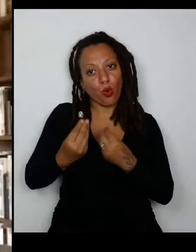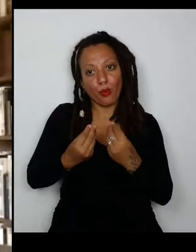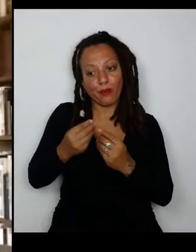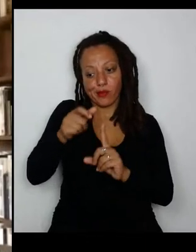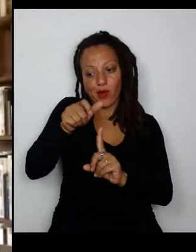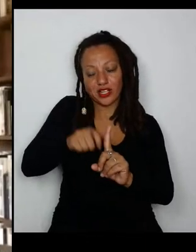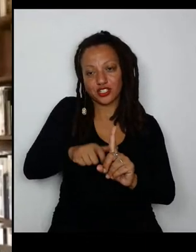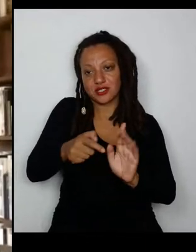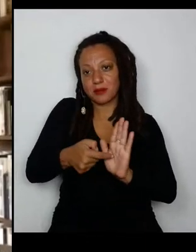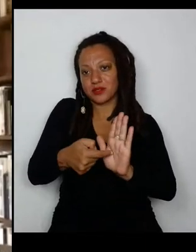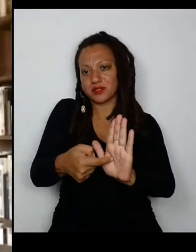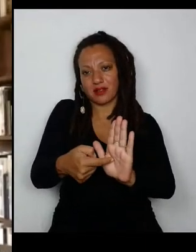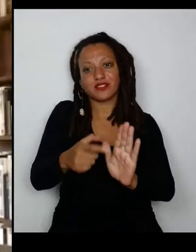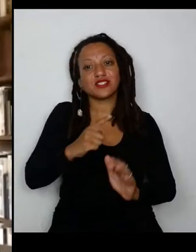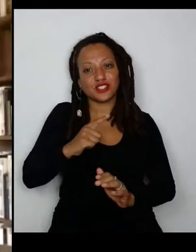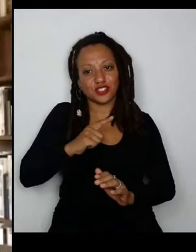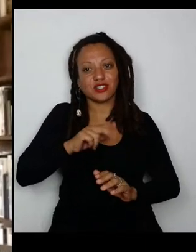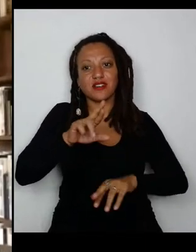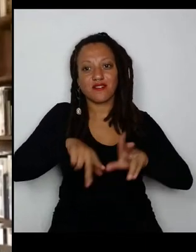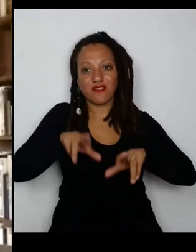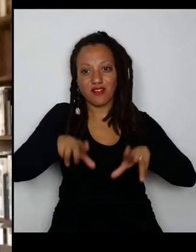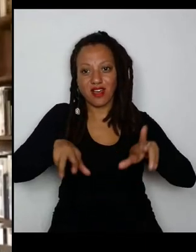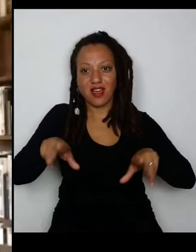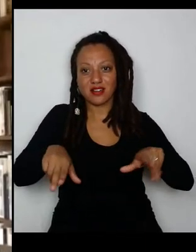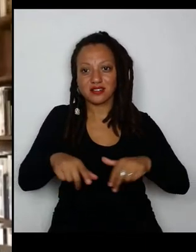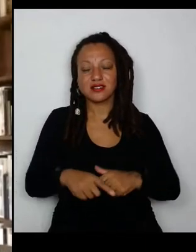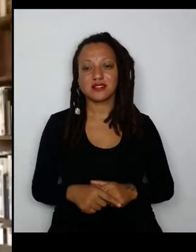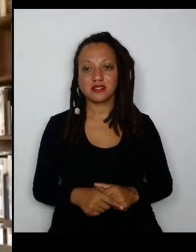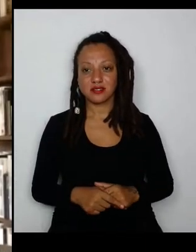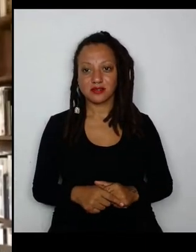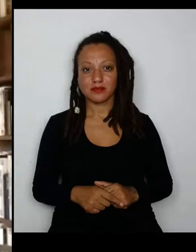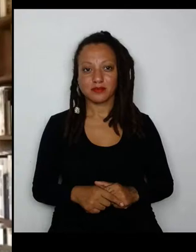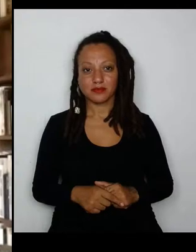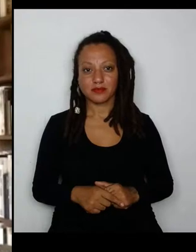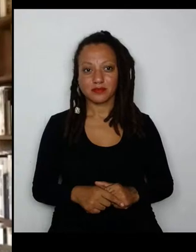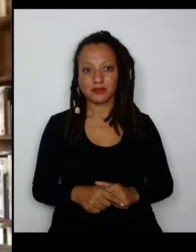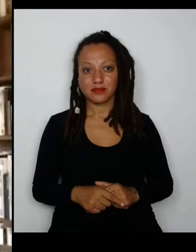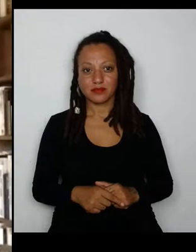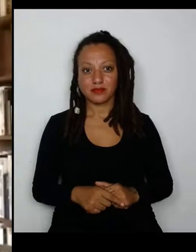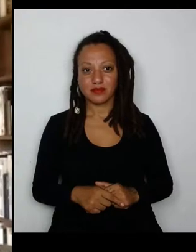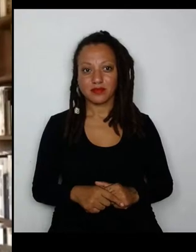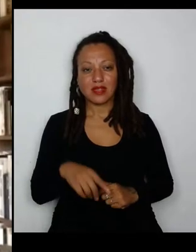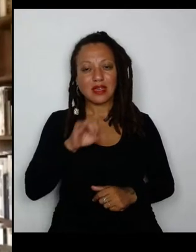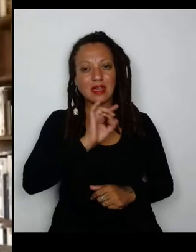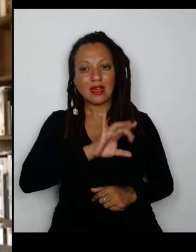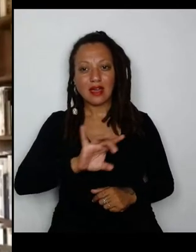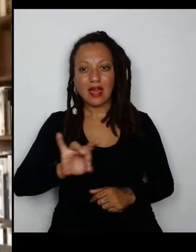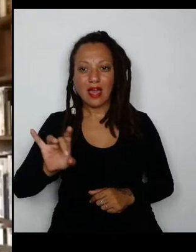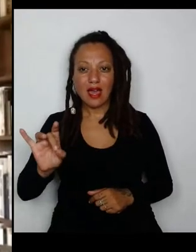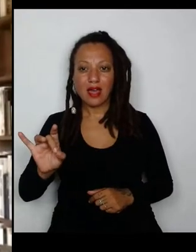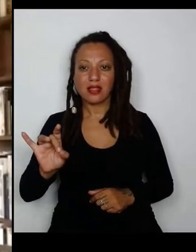multi-layered at every stage that it's a tricky question to answer quickly